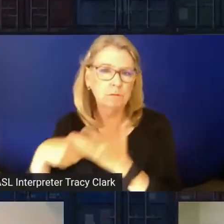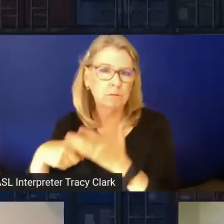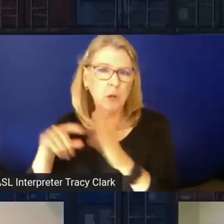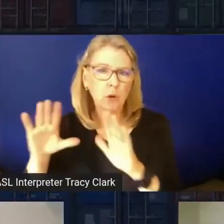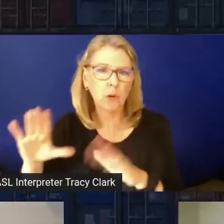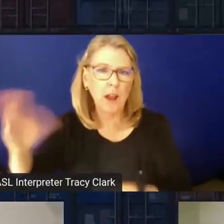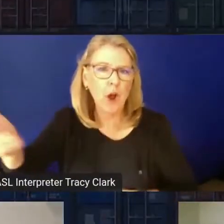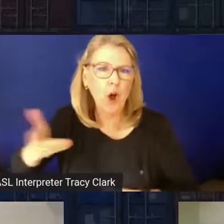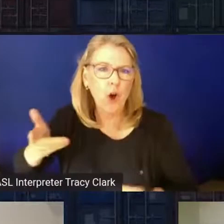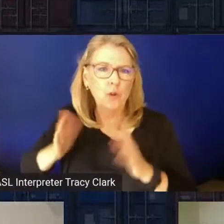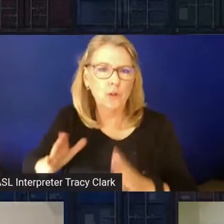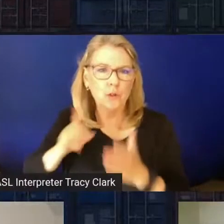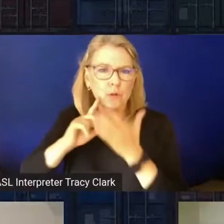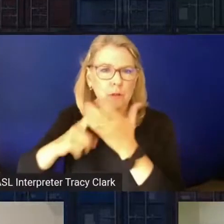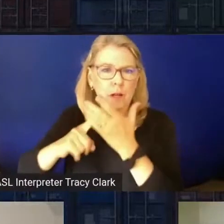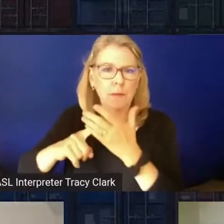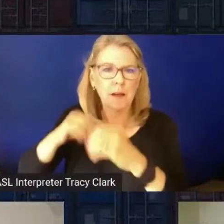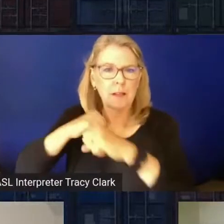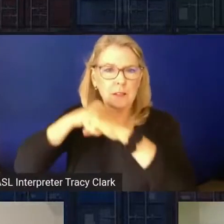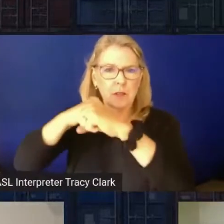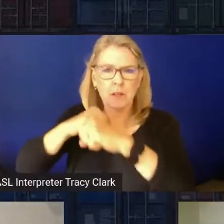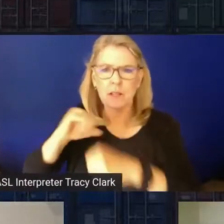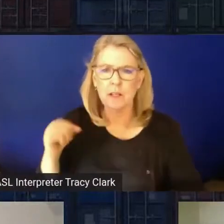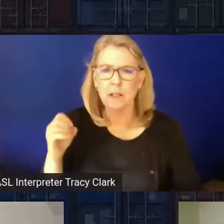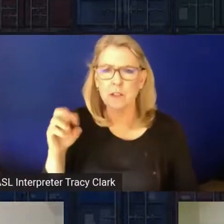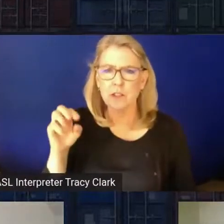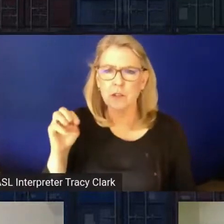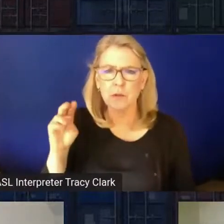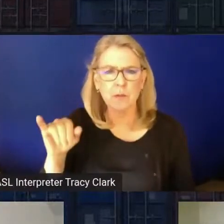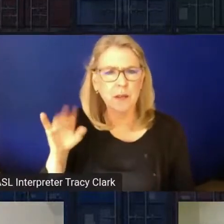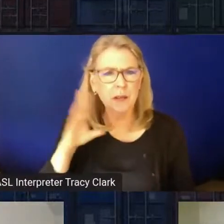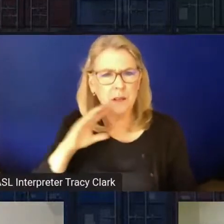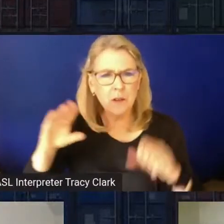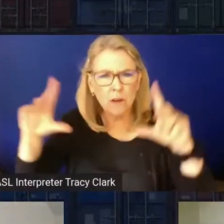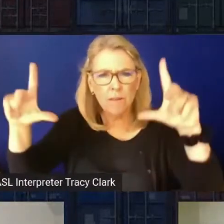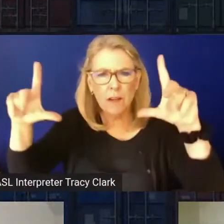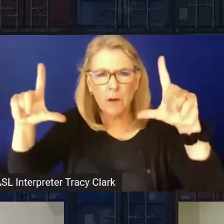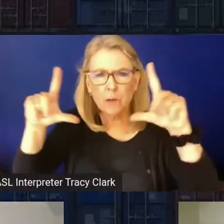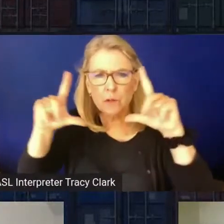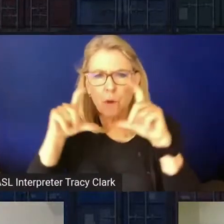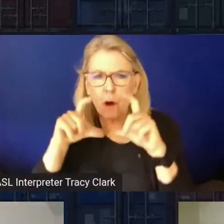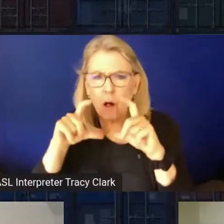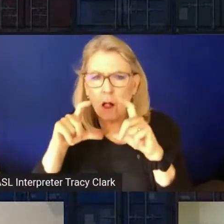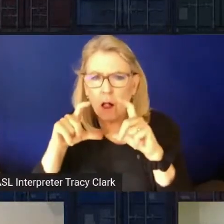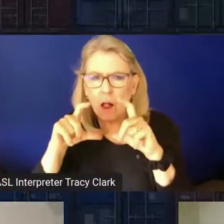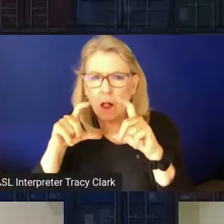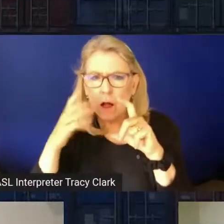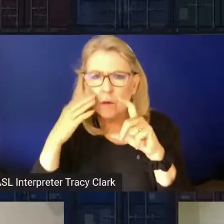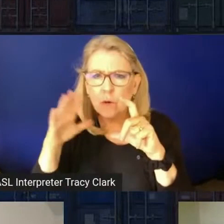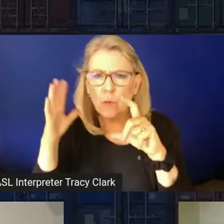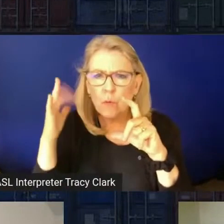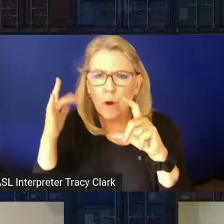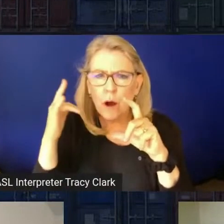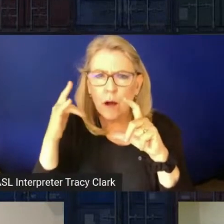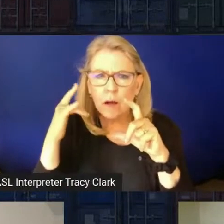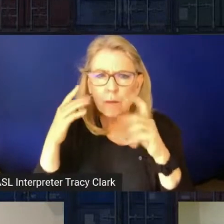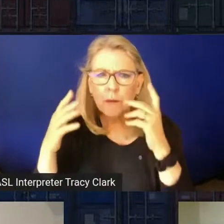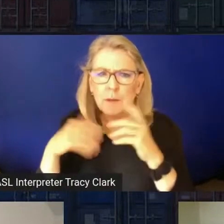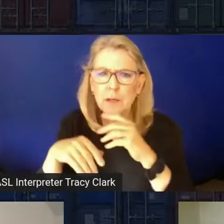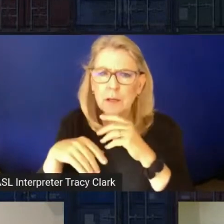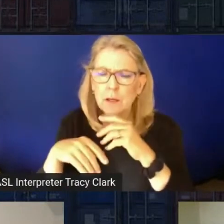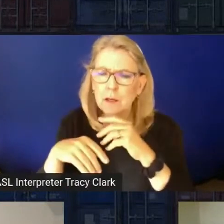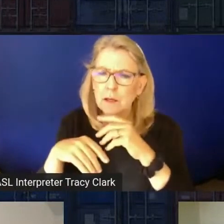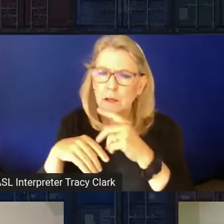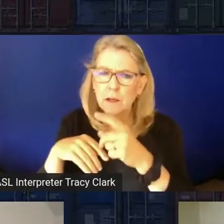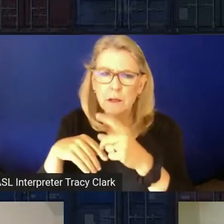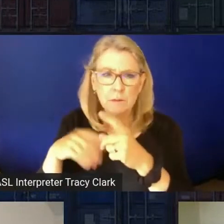Jeremy, your video's small. I don't know why that is. It might be a Zoom issue. Could be. That's all